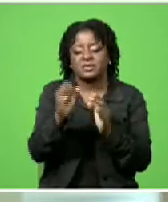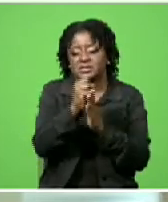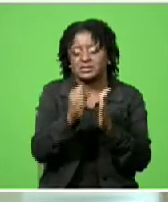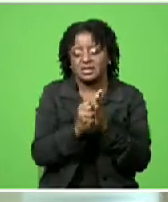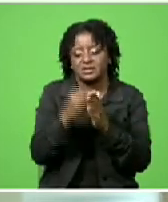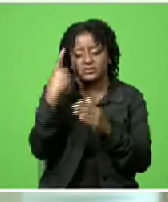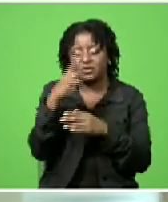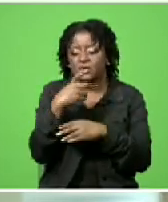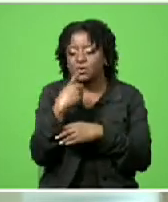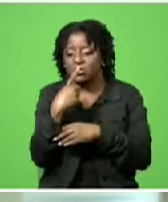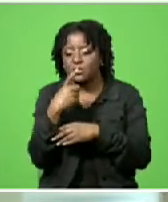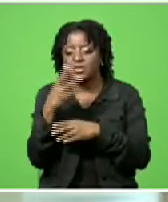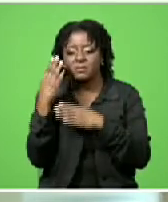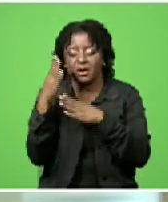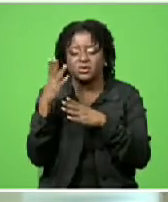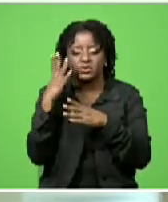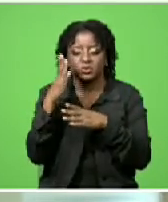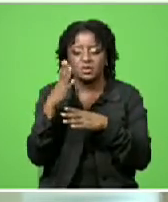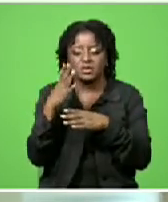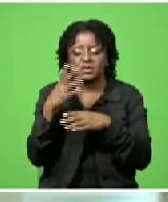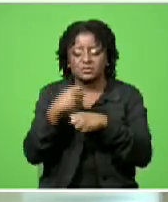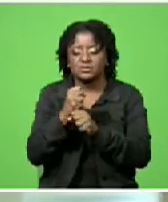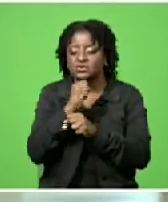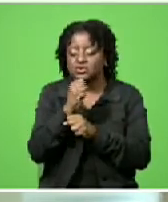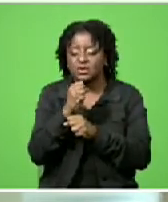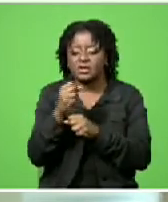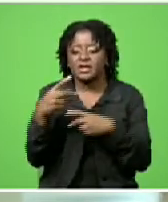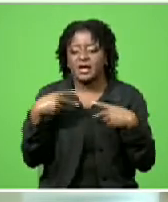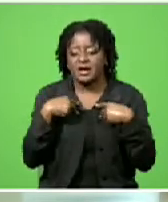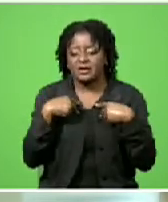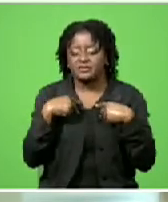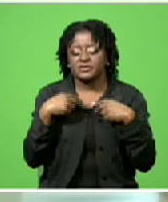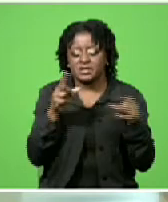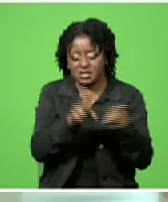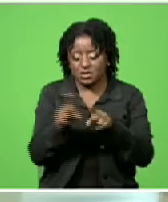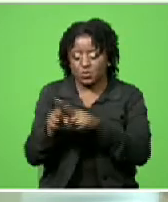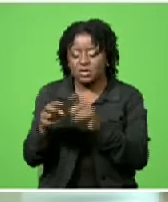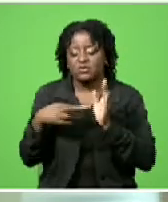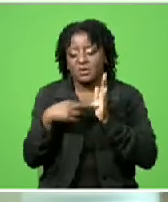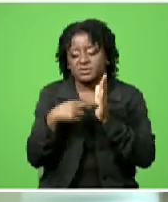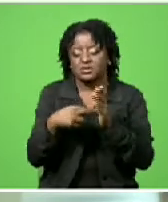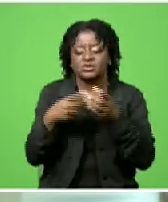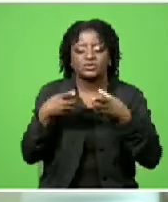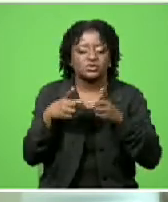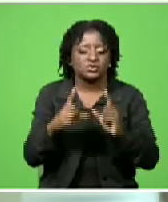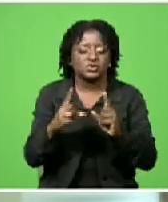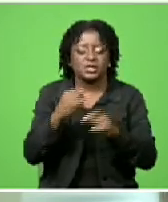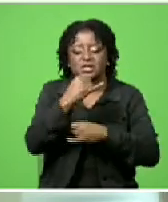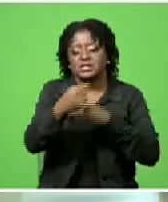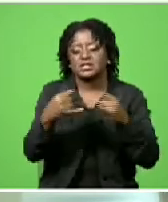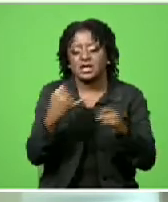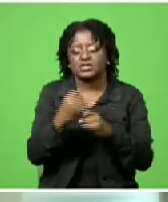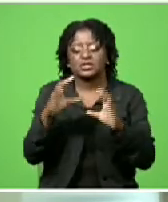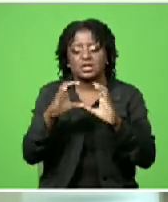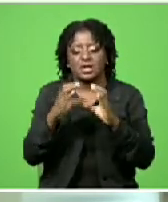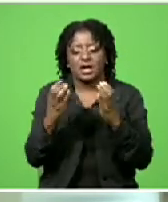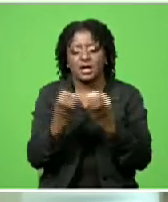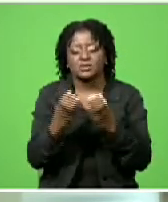will strive to ensure equal representation during the international council